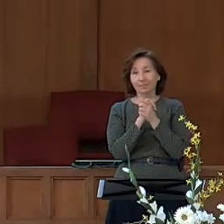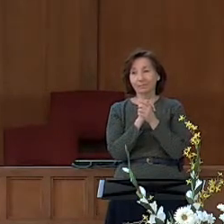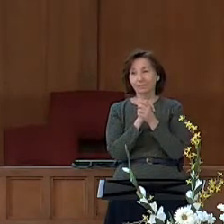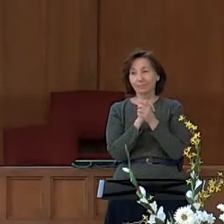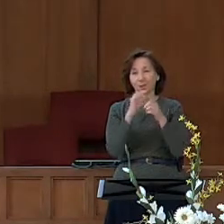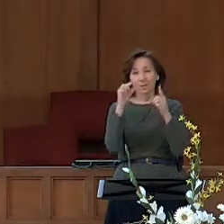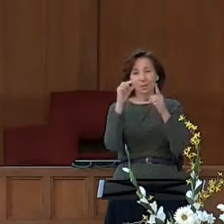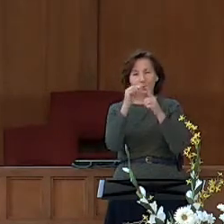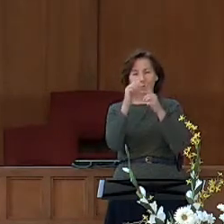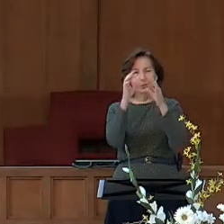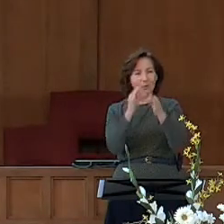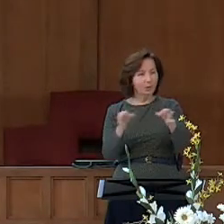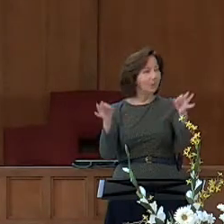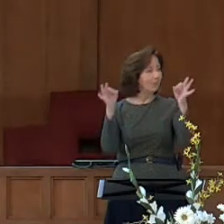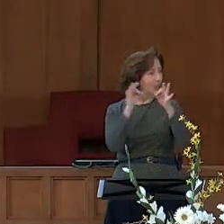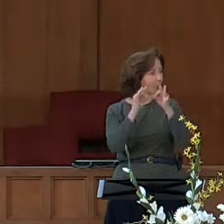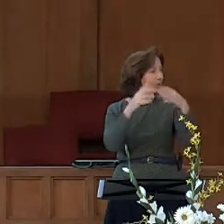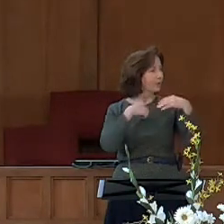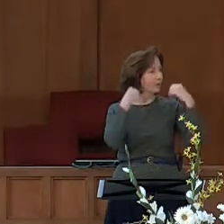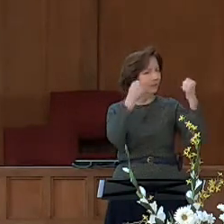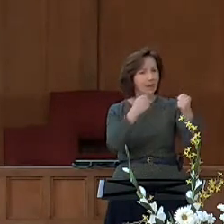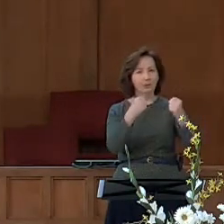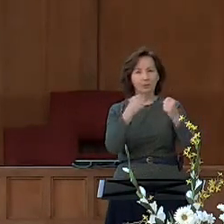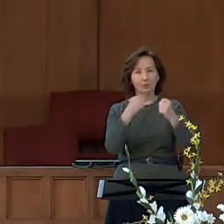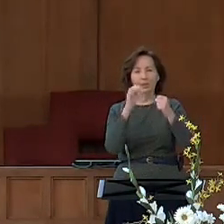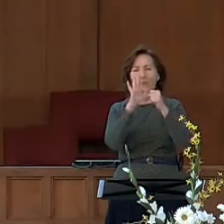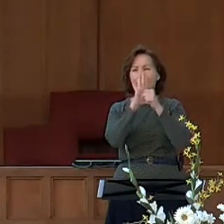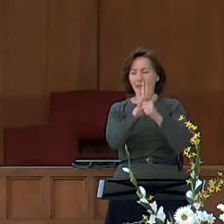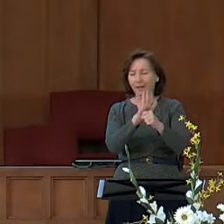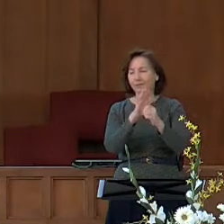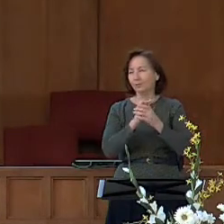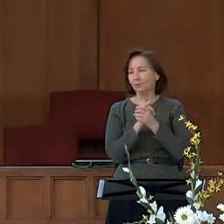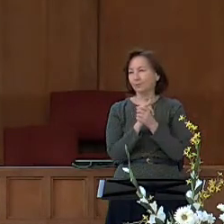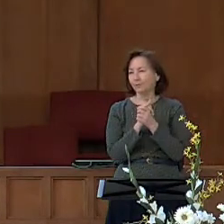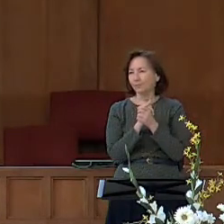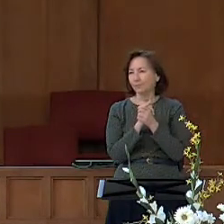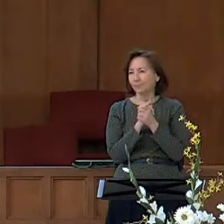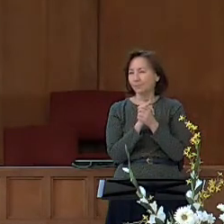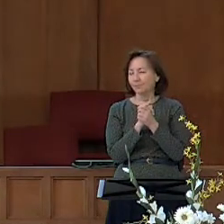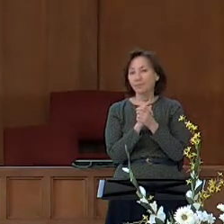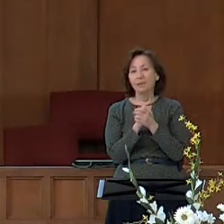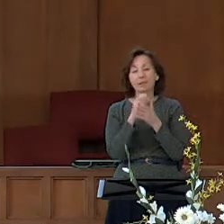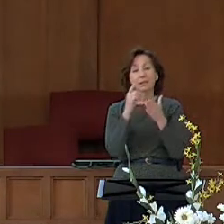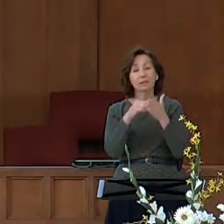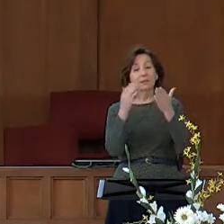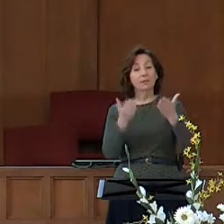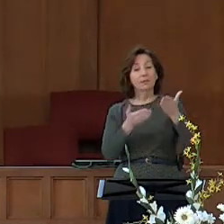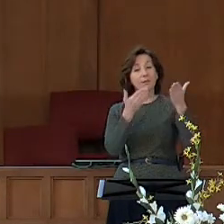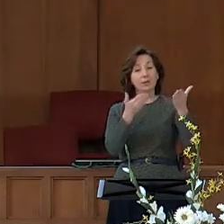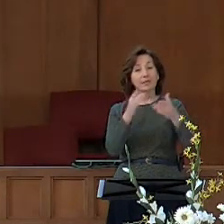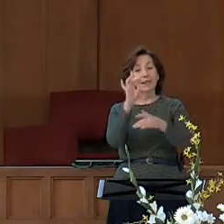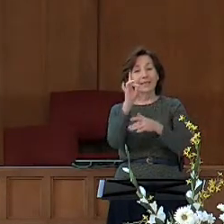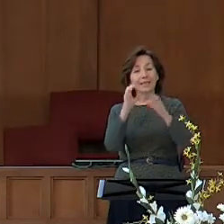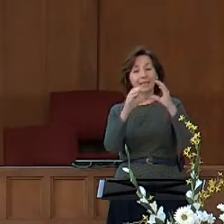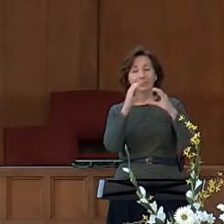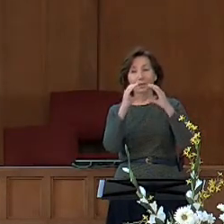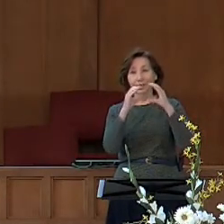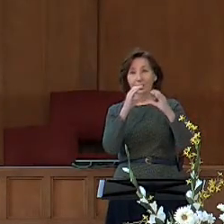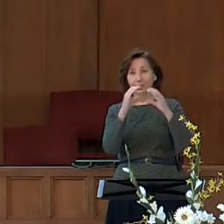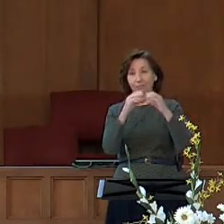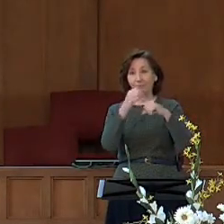Words are so important. They're so powerful, impactful. These authors suggest 8 conversation-based